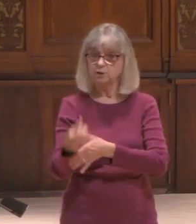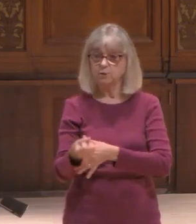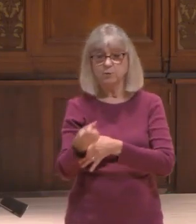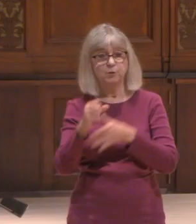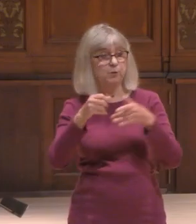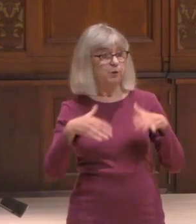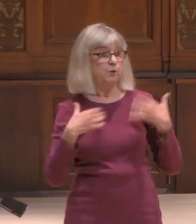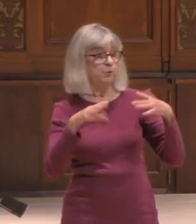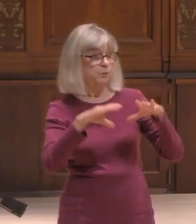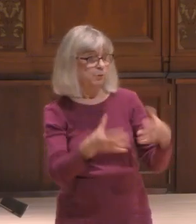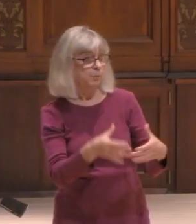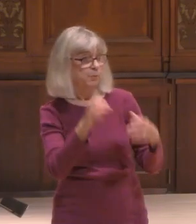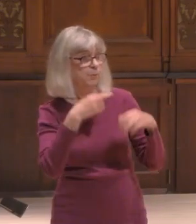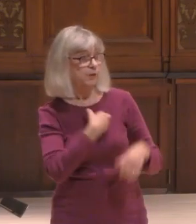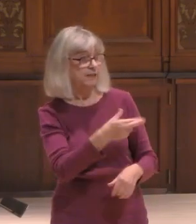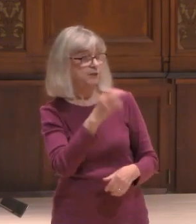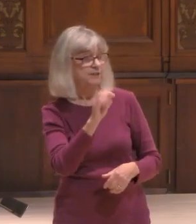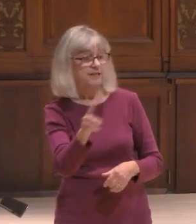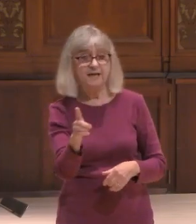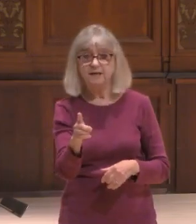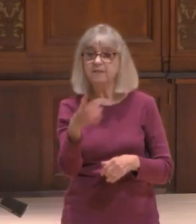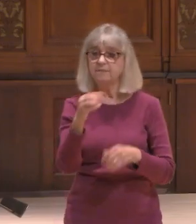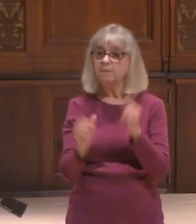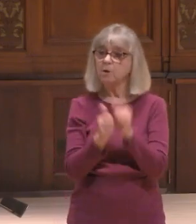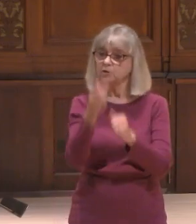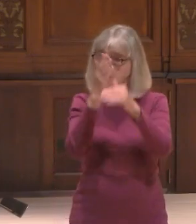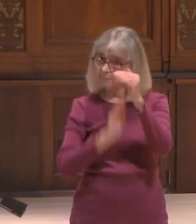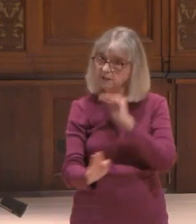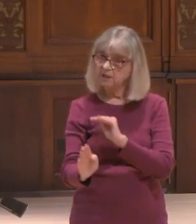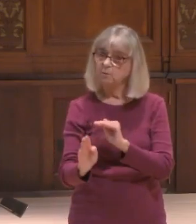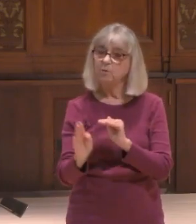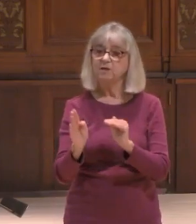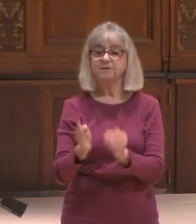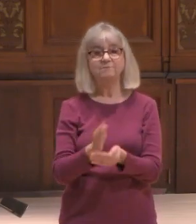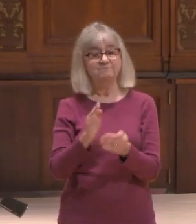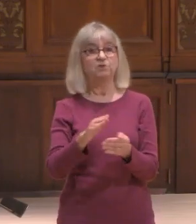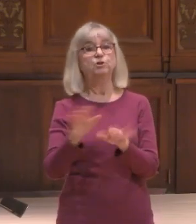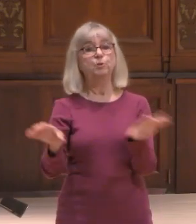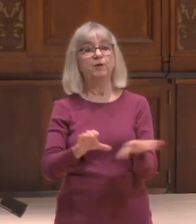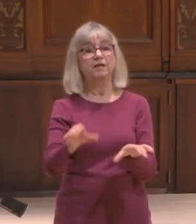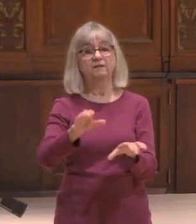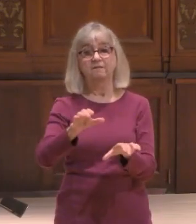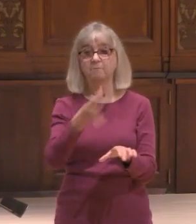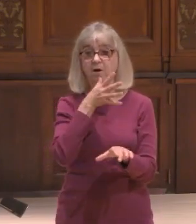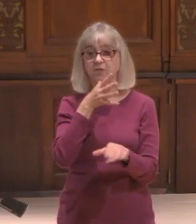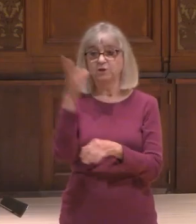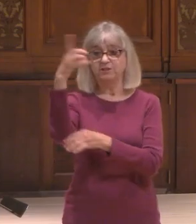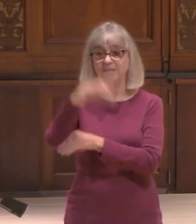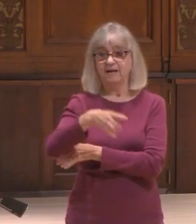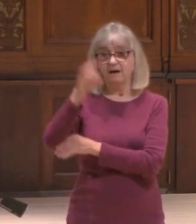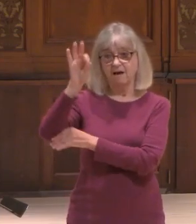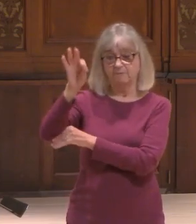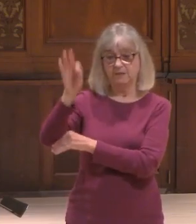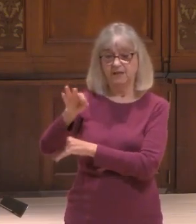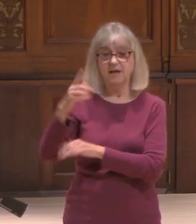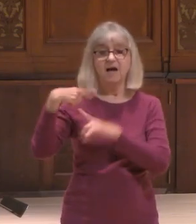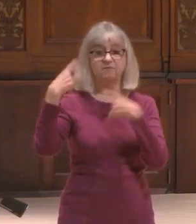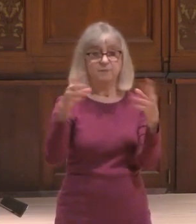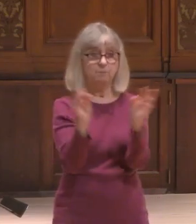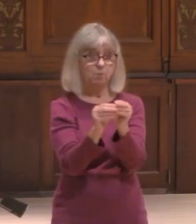and choirs. The most humbling was being asked to do the Mother's Day homily. I have been more than